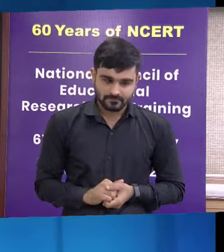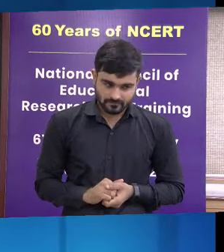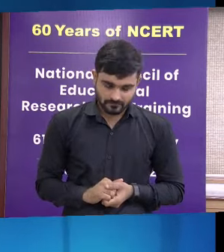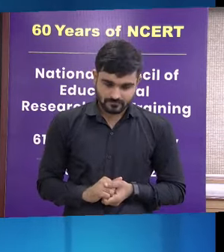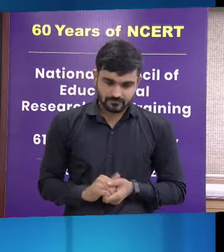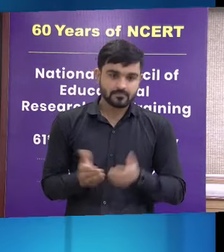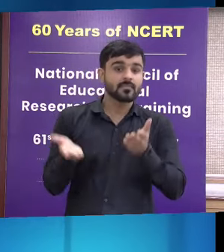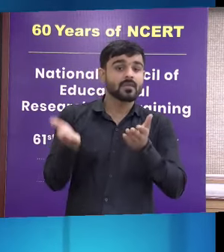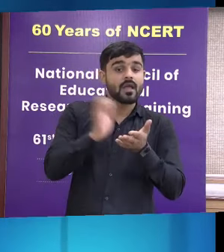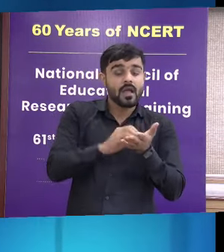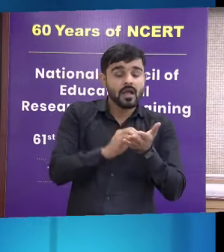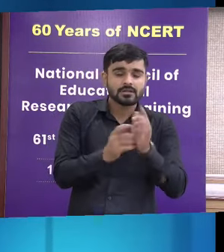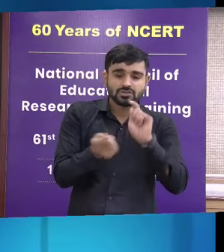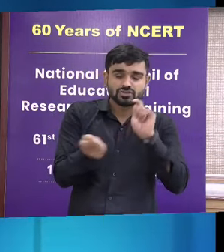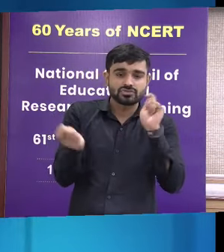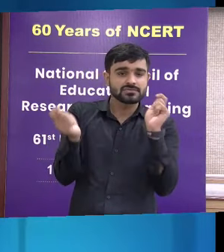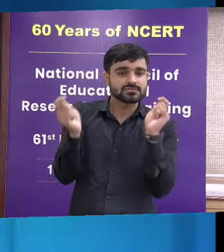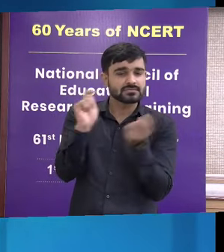revolutionary